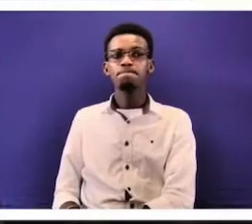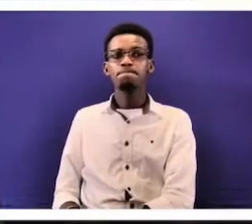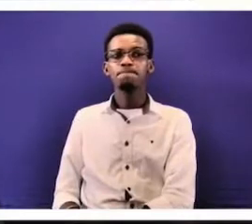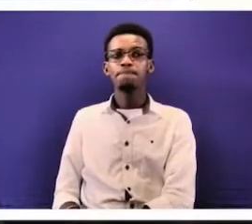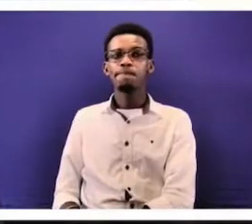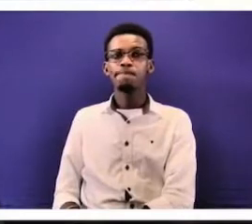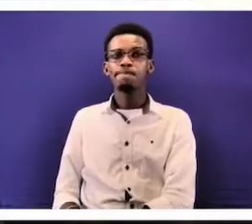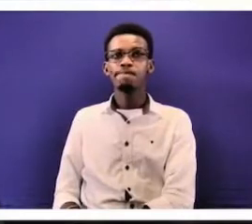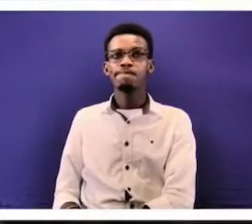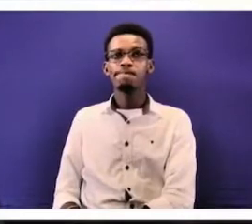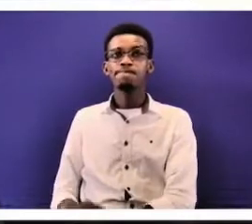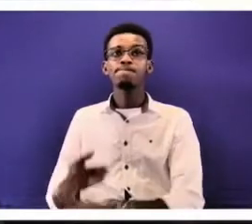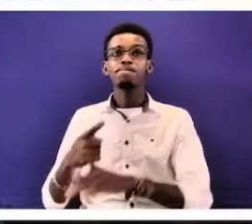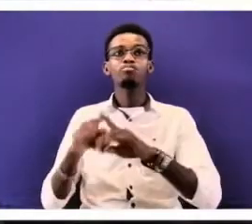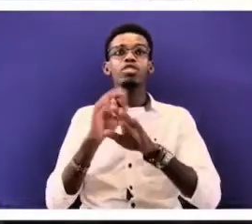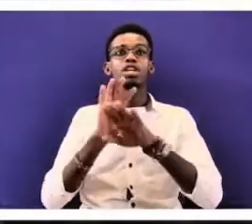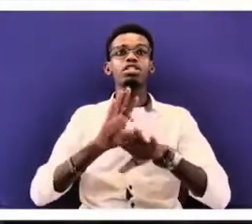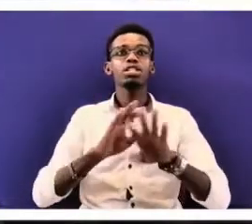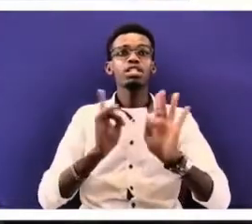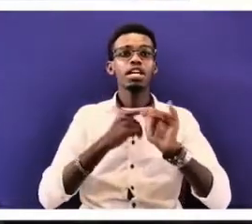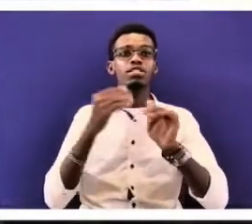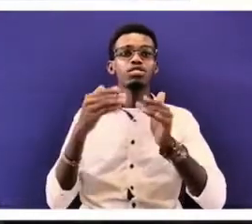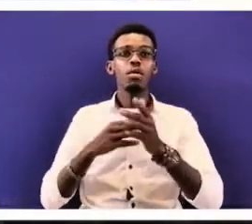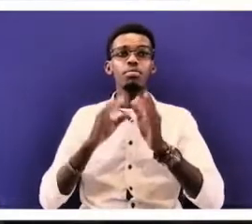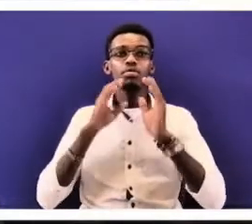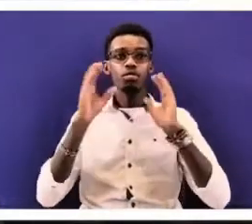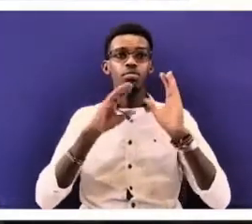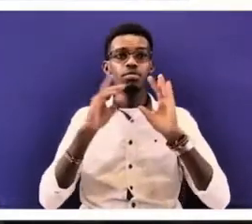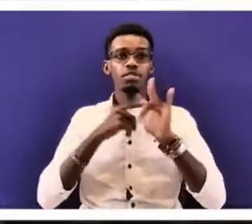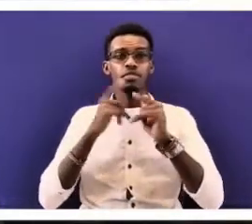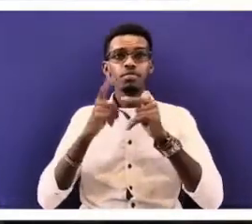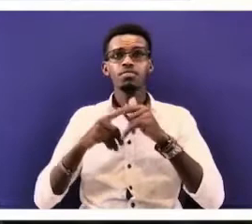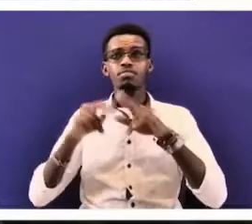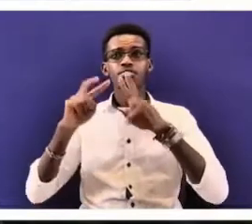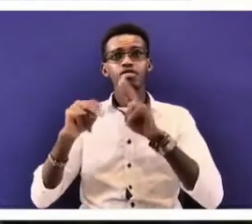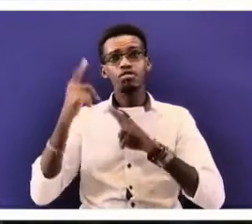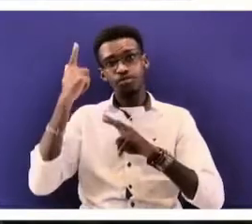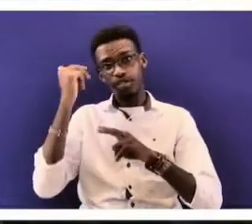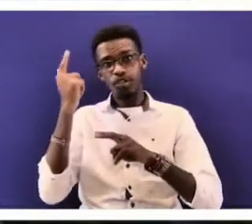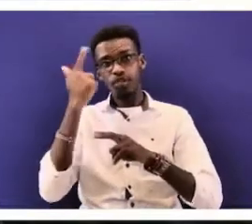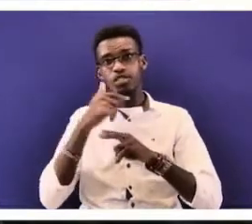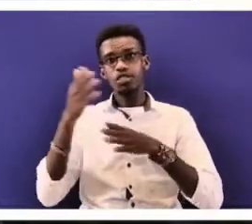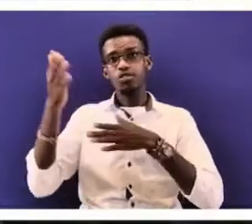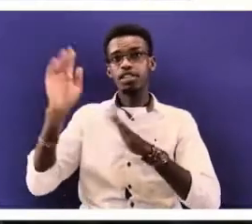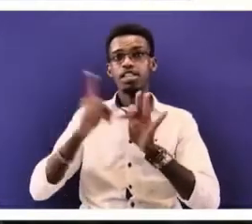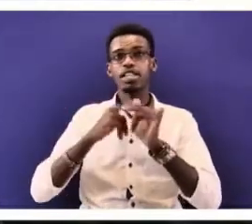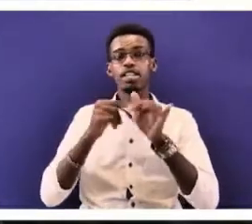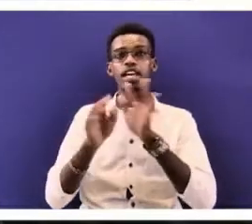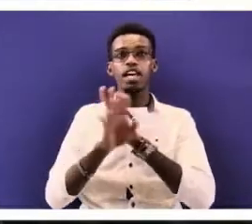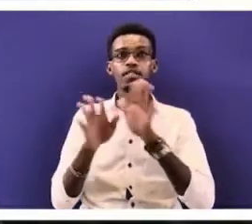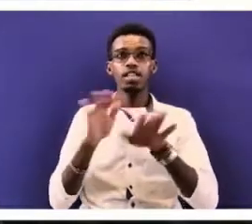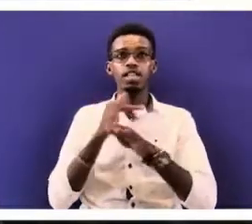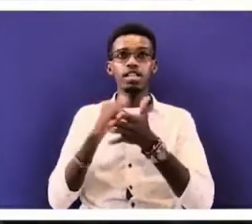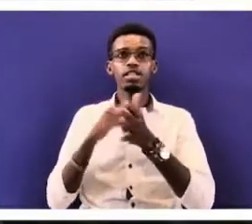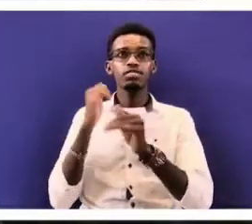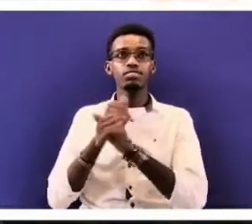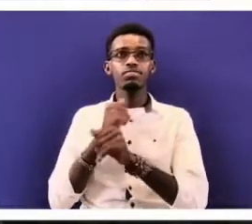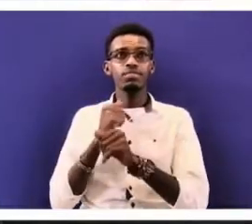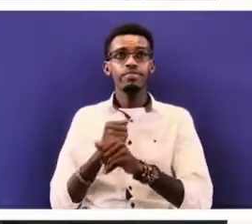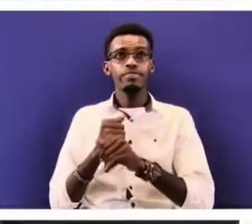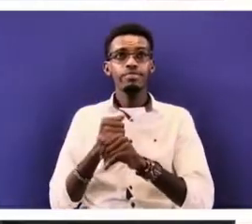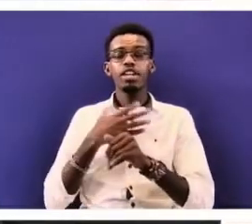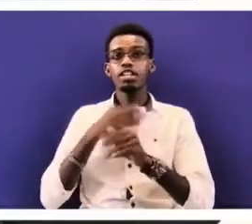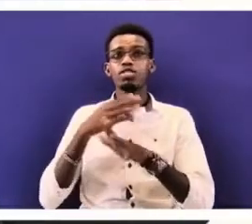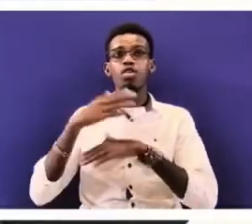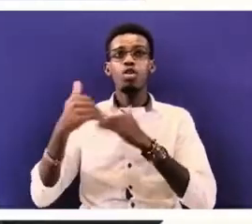Like the church of Ephesus, we stop seeking the face of God in everything that we do, in all aspects